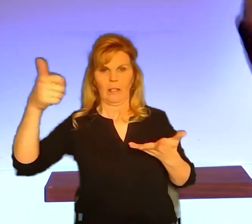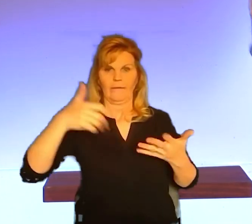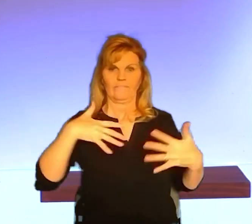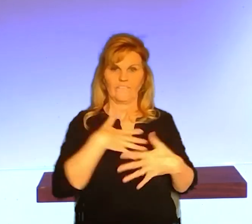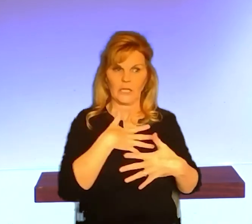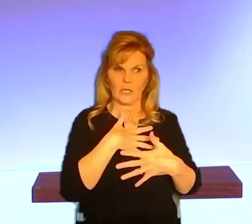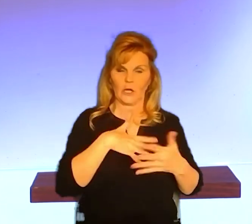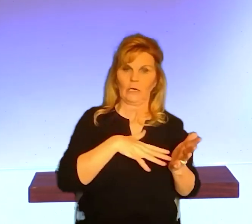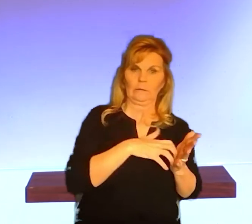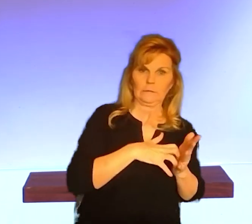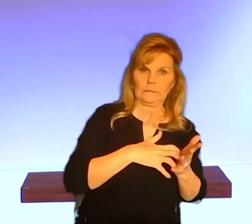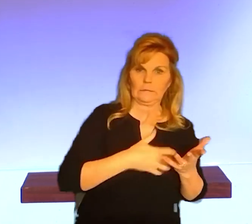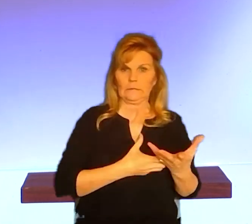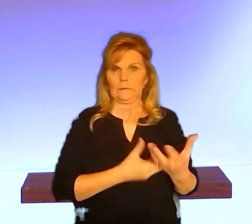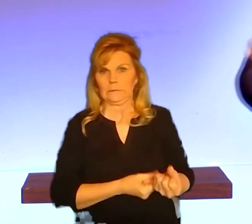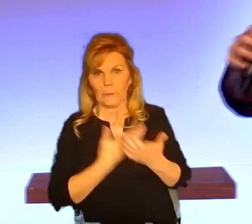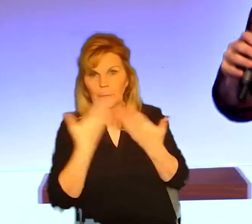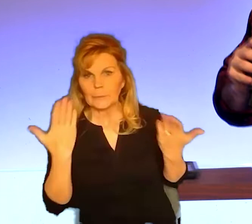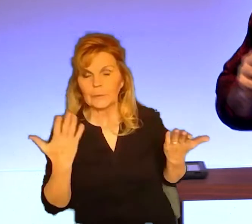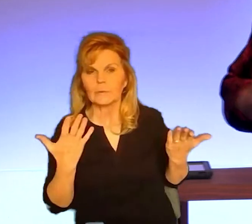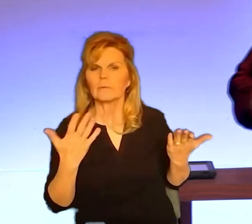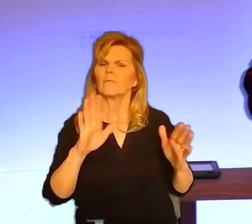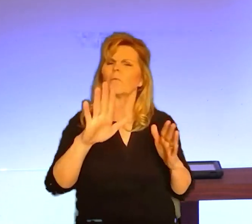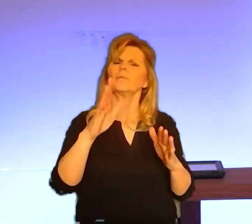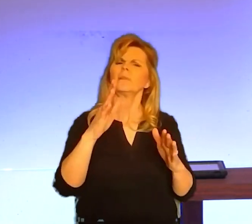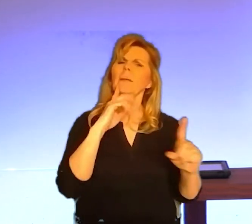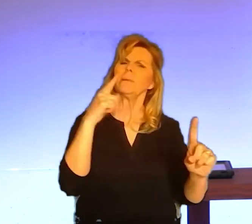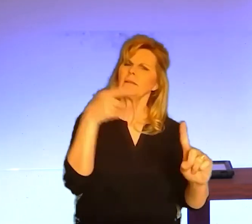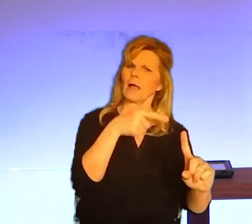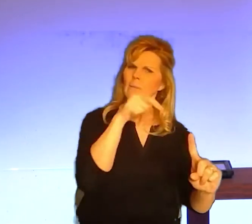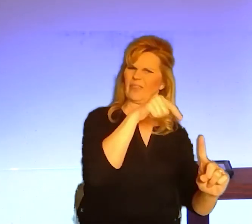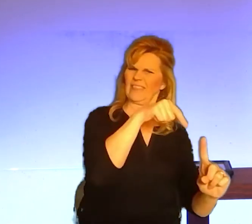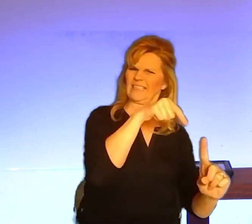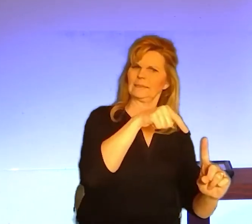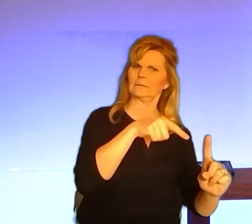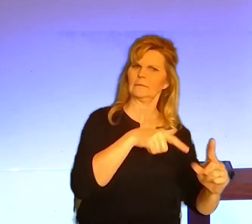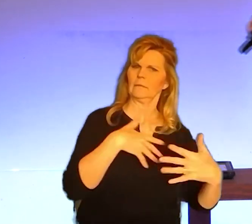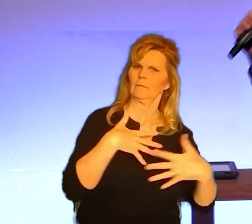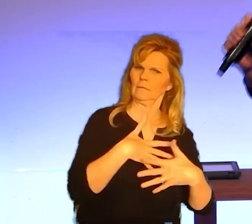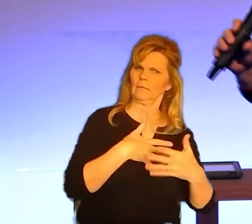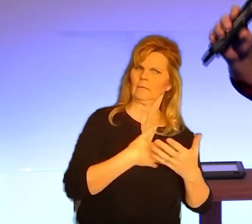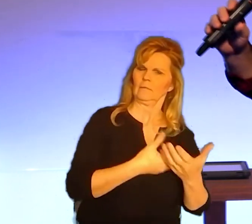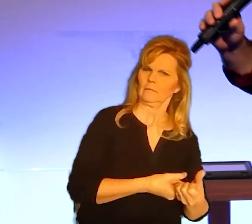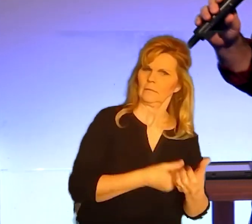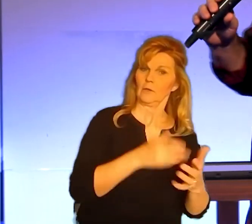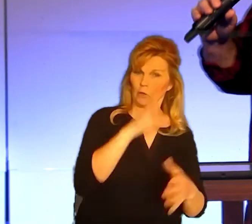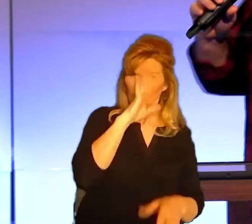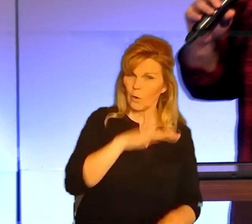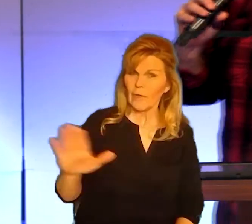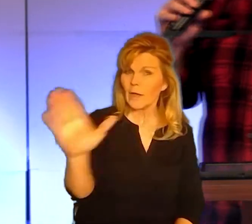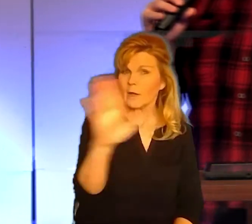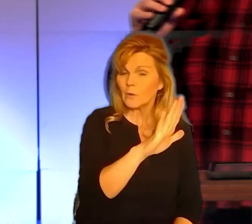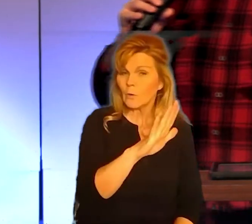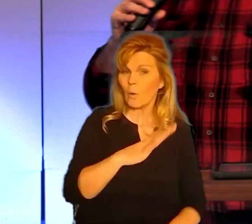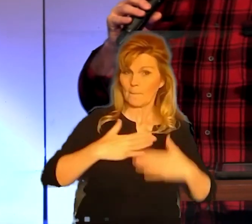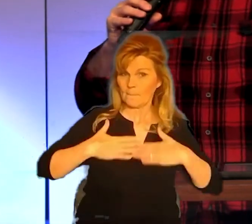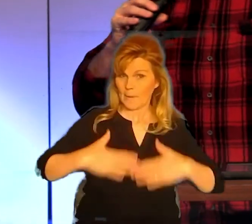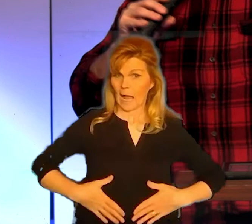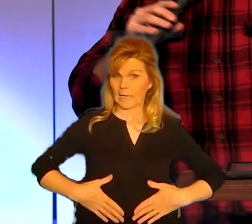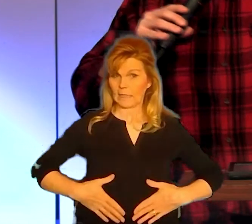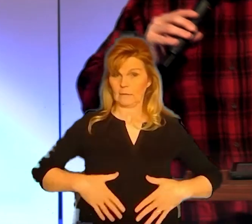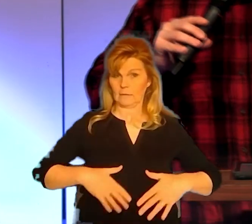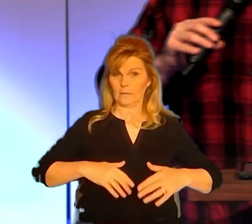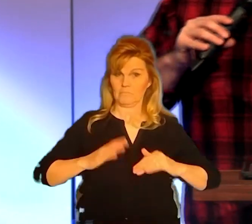fear. And I just want to talk about that for a second. Do you know that you are physically wired? You